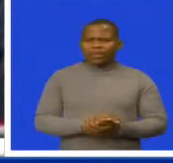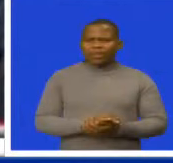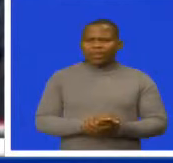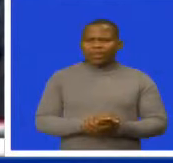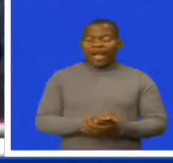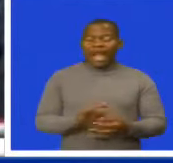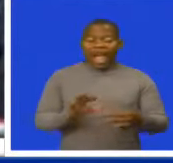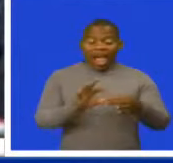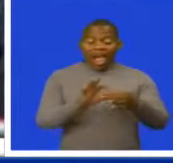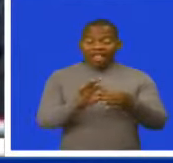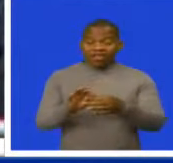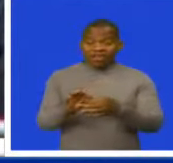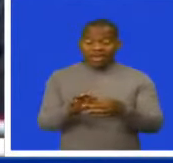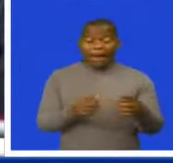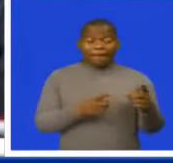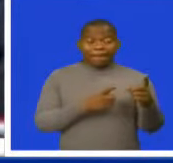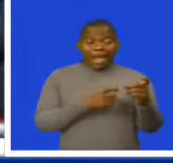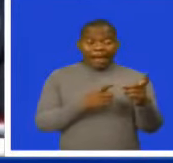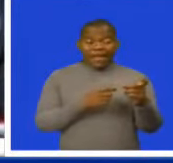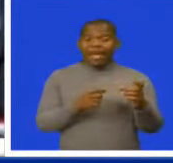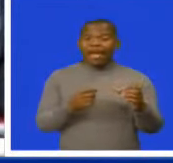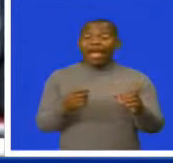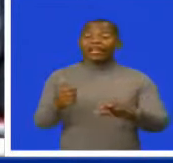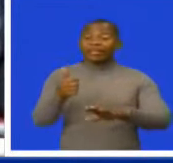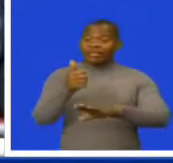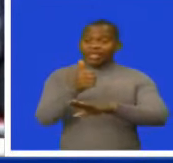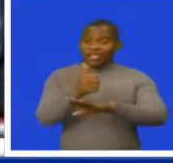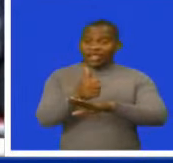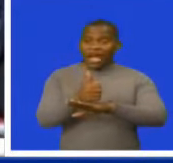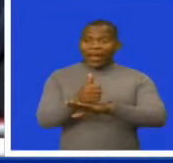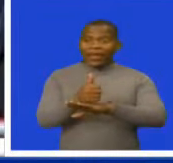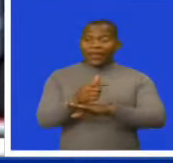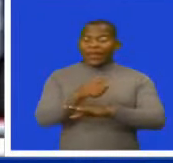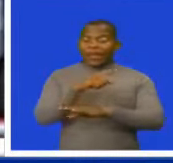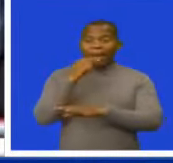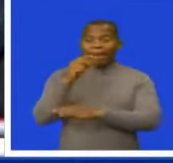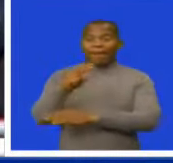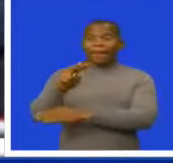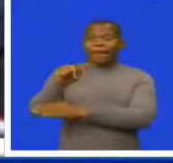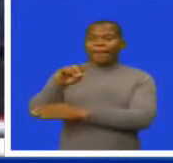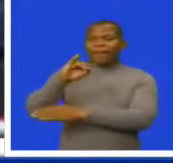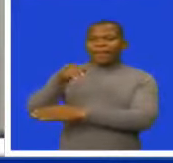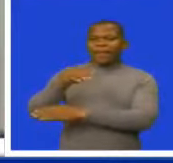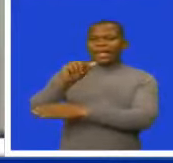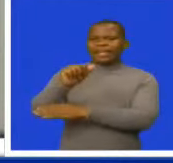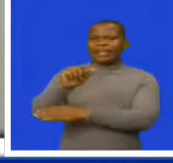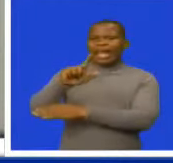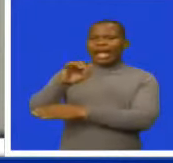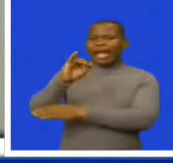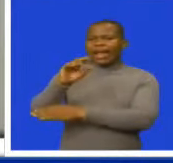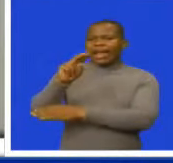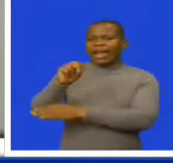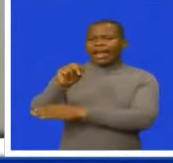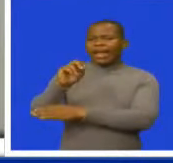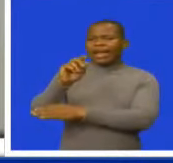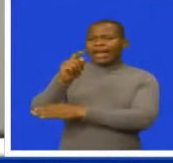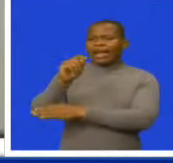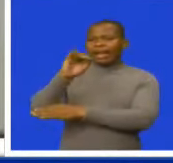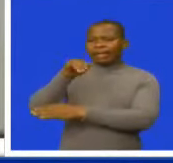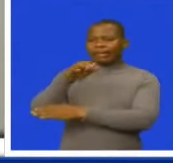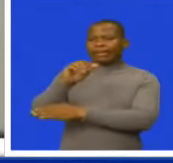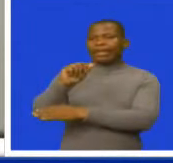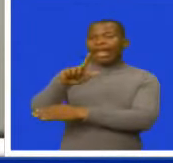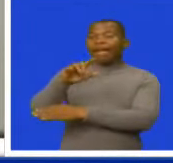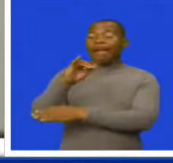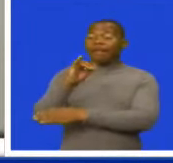Sipho Njalonjalo uthi budlelwane babo neletheko ngiko lokubende ukuthi salepha banawo lo mdlalo. Kusiteke emalangeni kubona ukuthi umkhuhlane